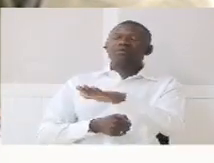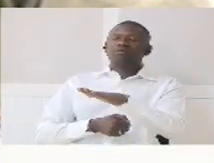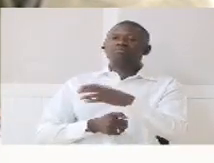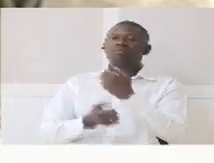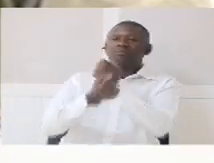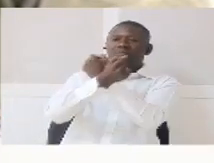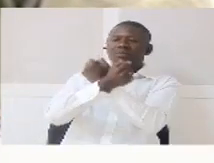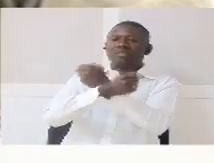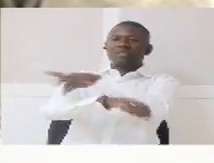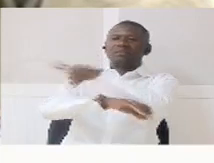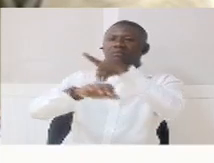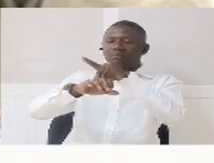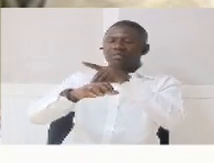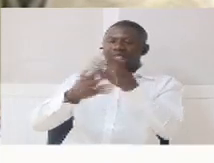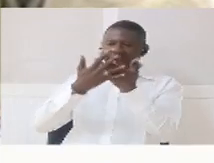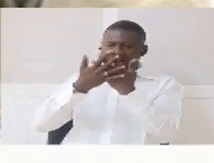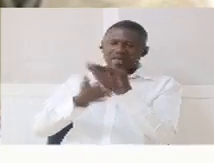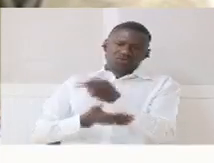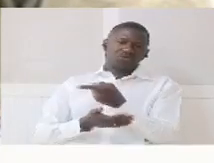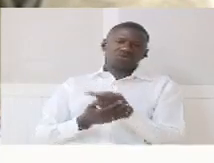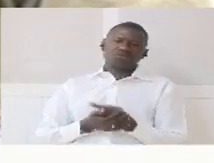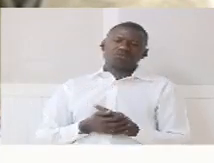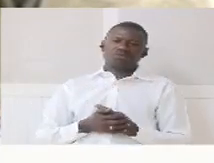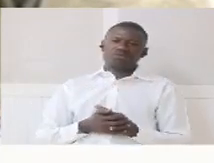jumale me yalonka manyana tambila wato menna.